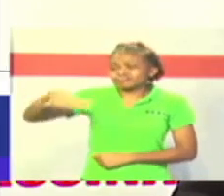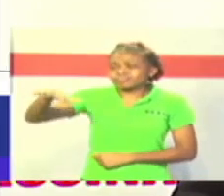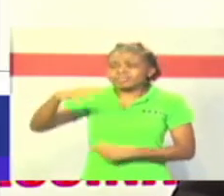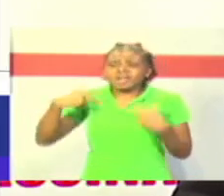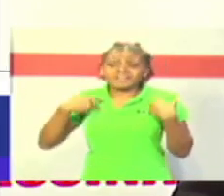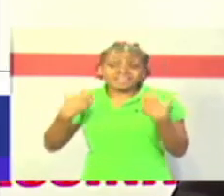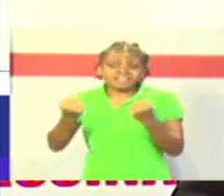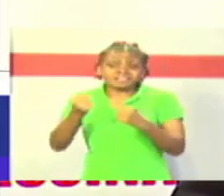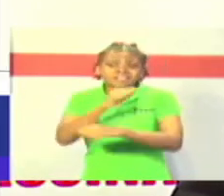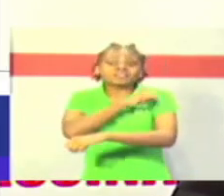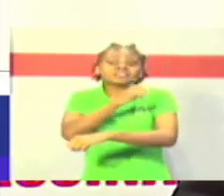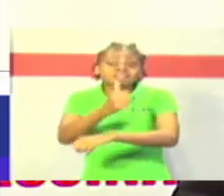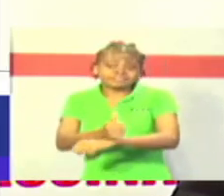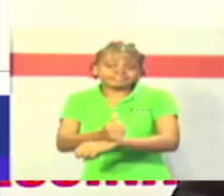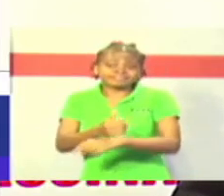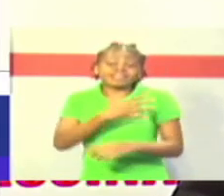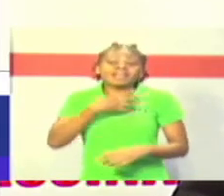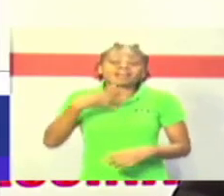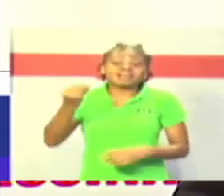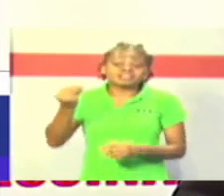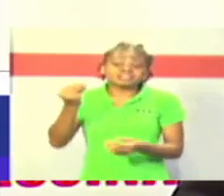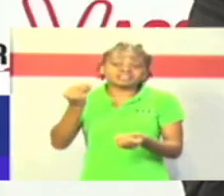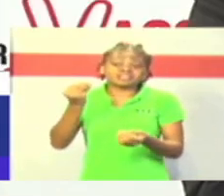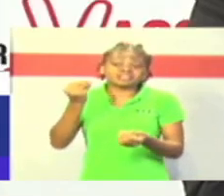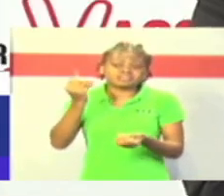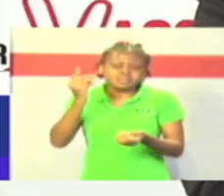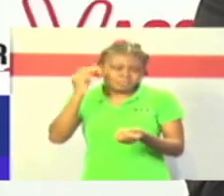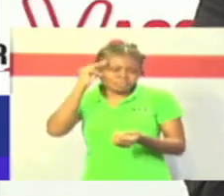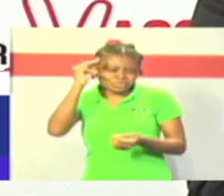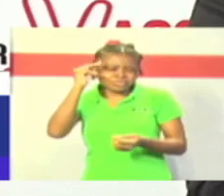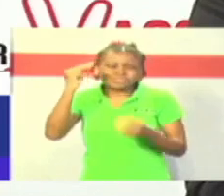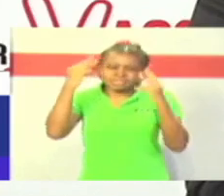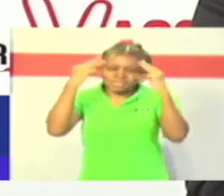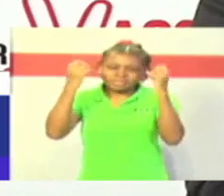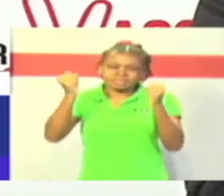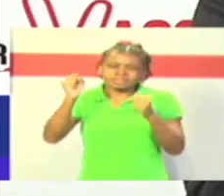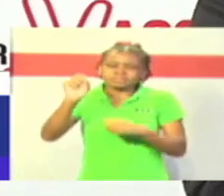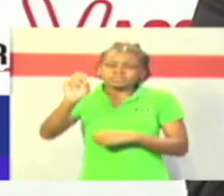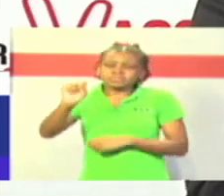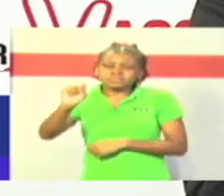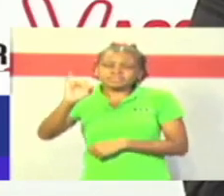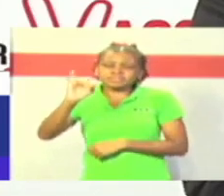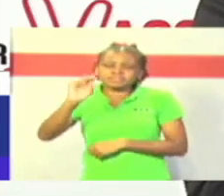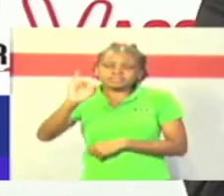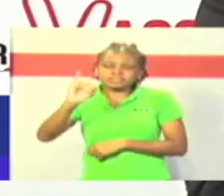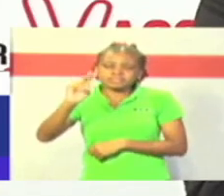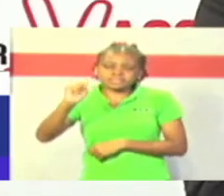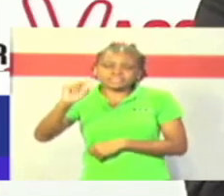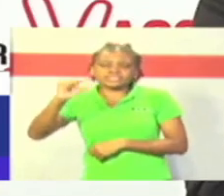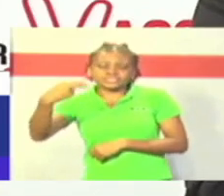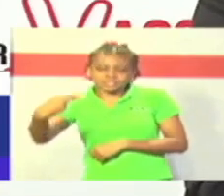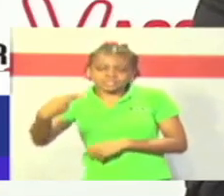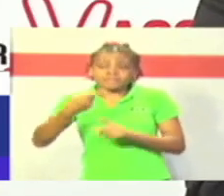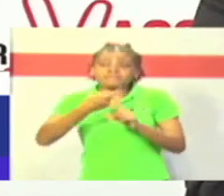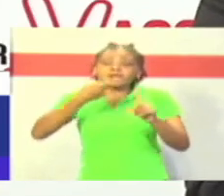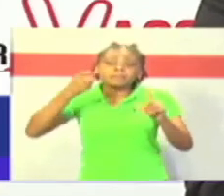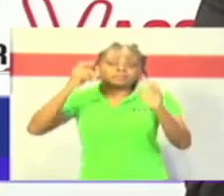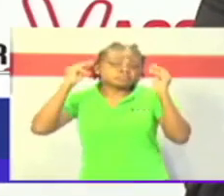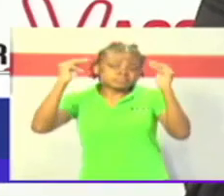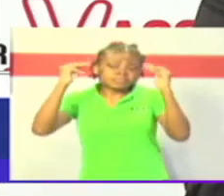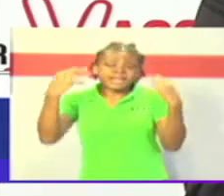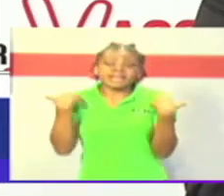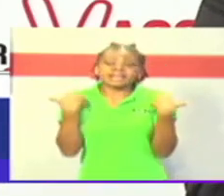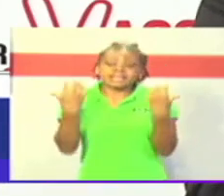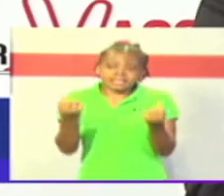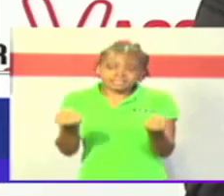Singh, Geographic Information Systems Manager from the Epidemiology Division, Ministry of Health. I